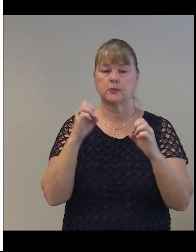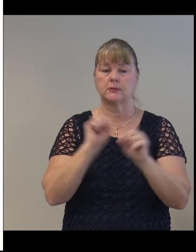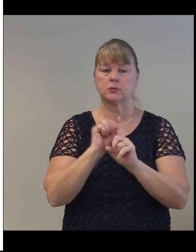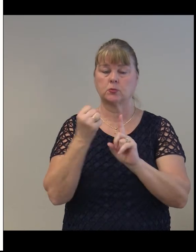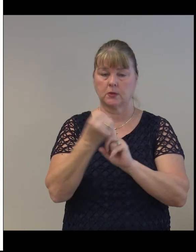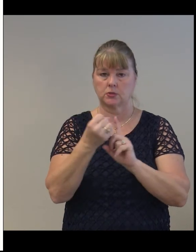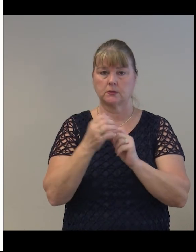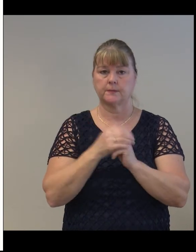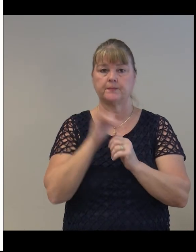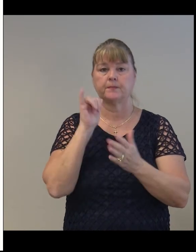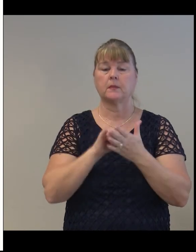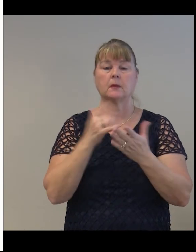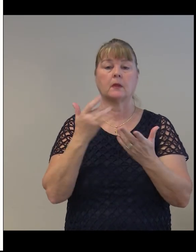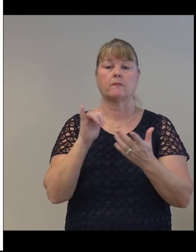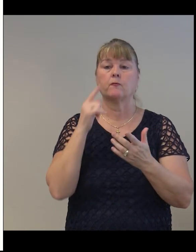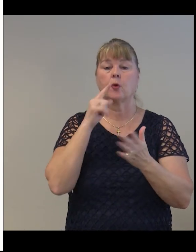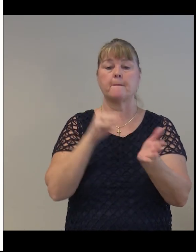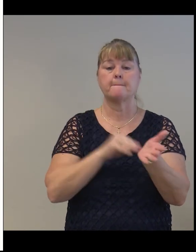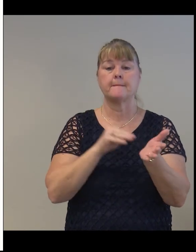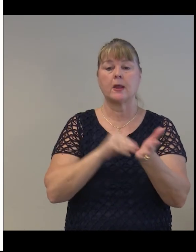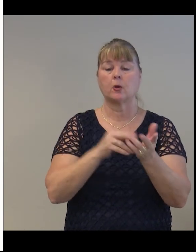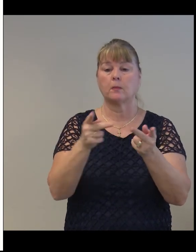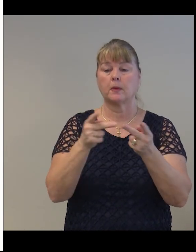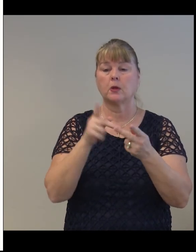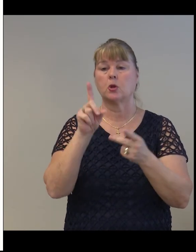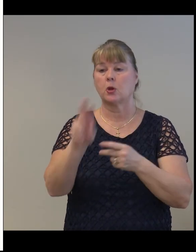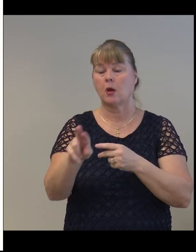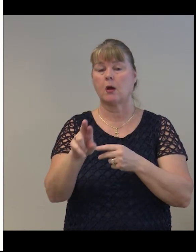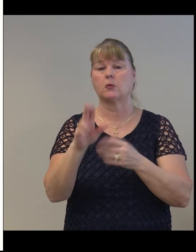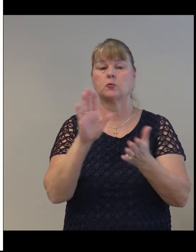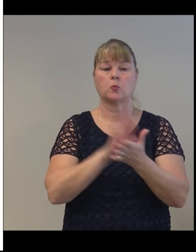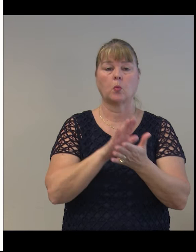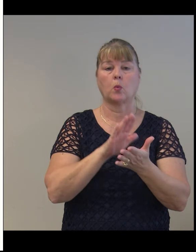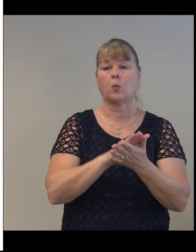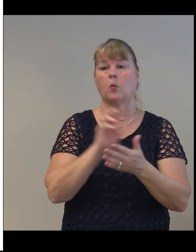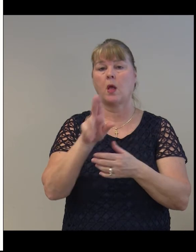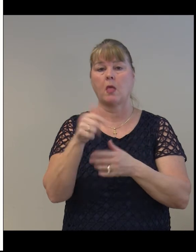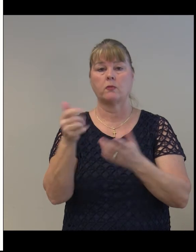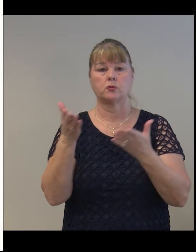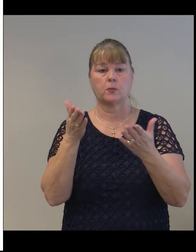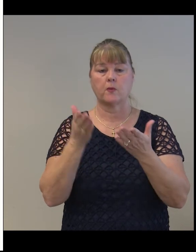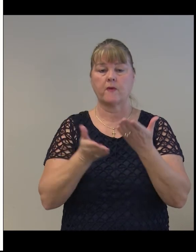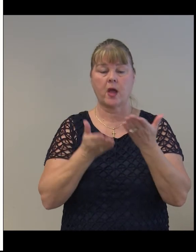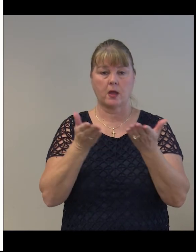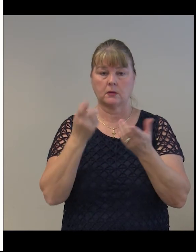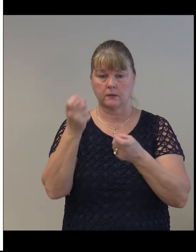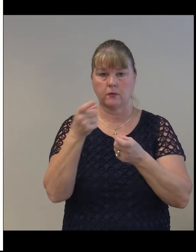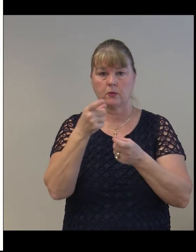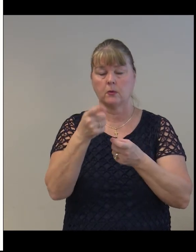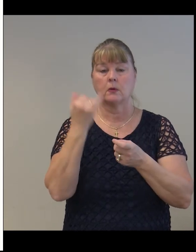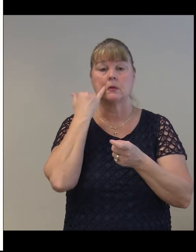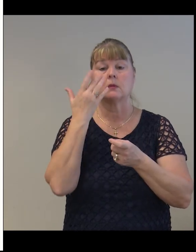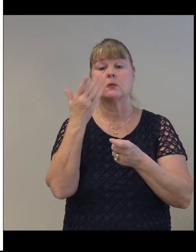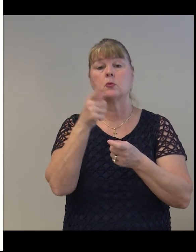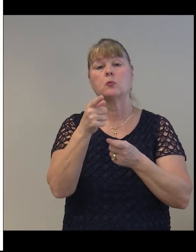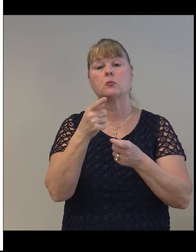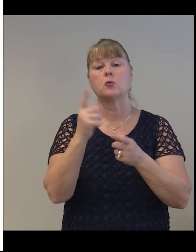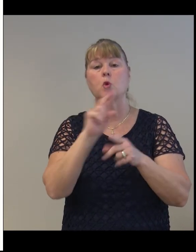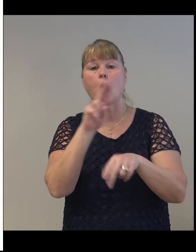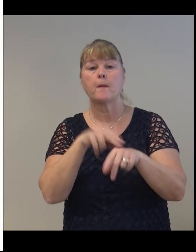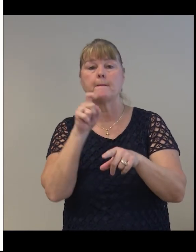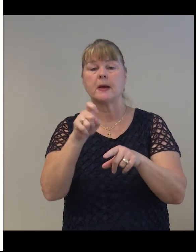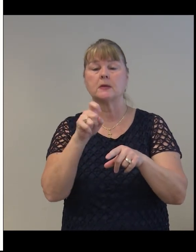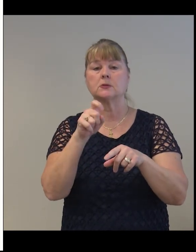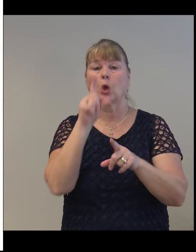an emergency situation, such as a medical facility, a doctor, a school, or other service providers. Things that you would